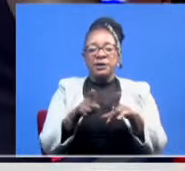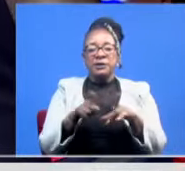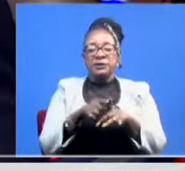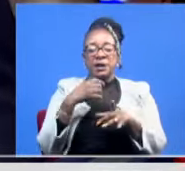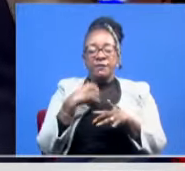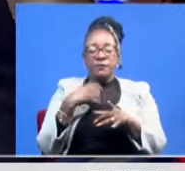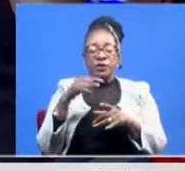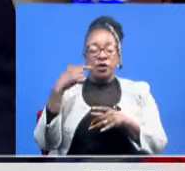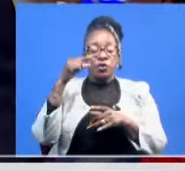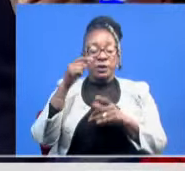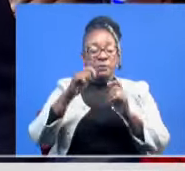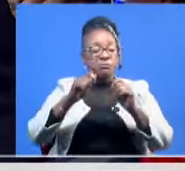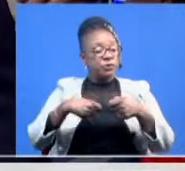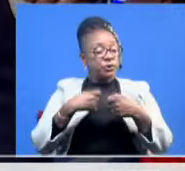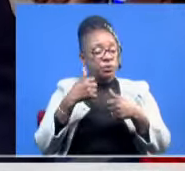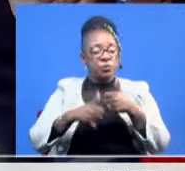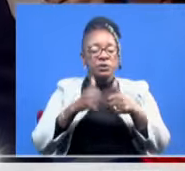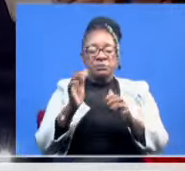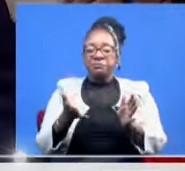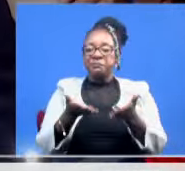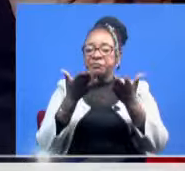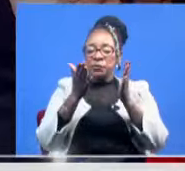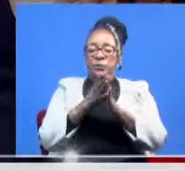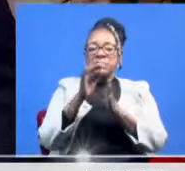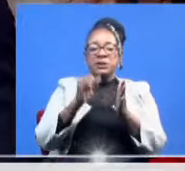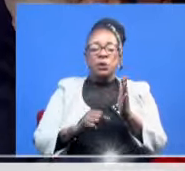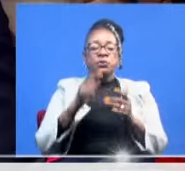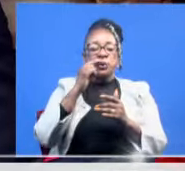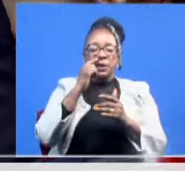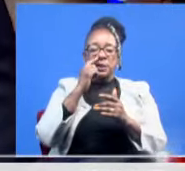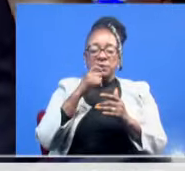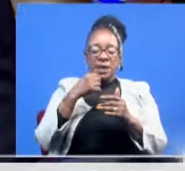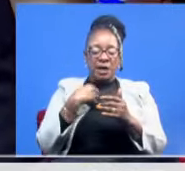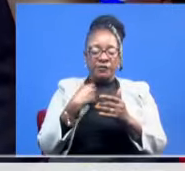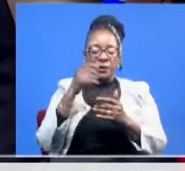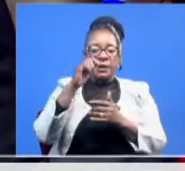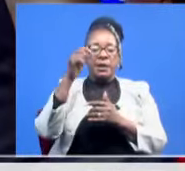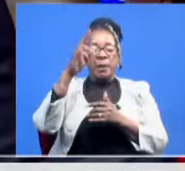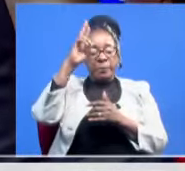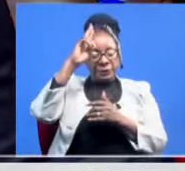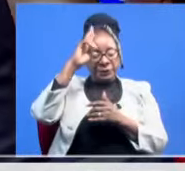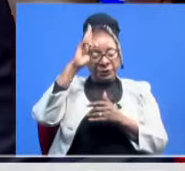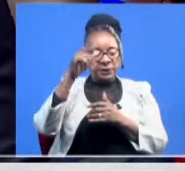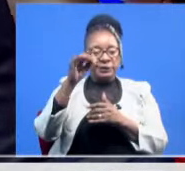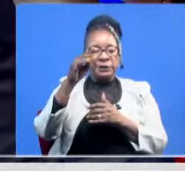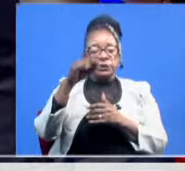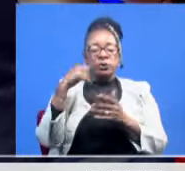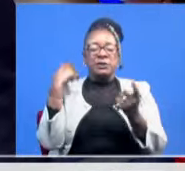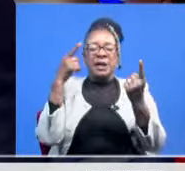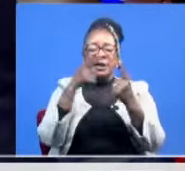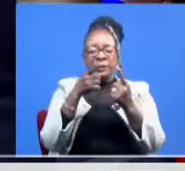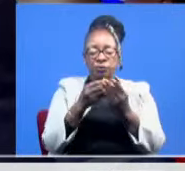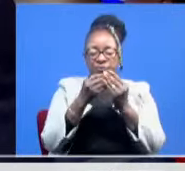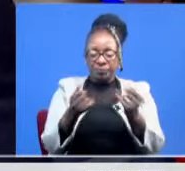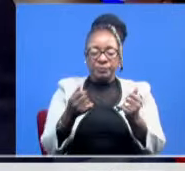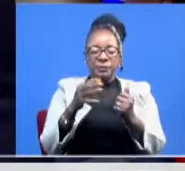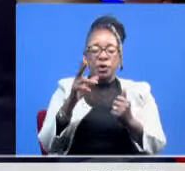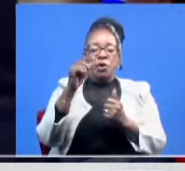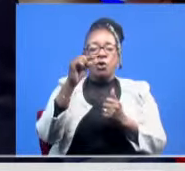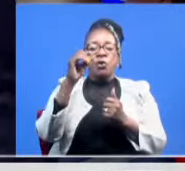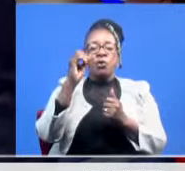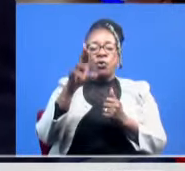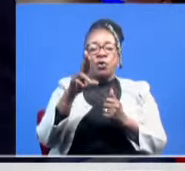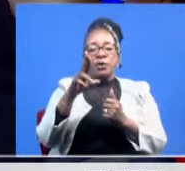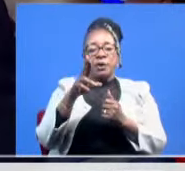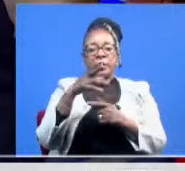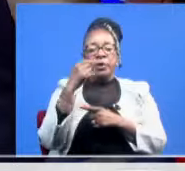Boot will intensify with South Sudanese international and Kenya police forward Tito Okello targeting to dislodge Kogalo's Benson Omalla